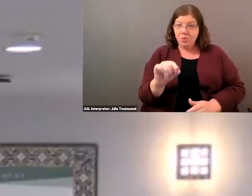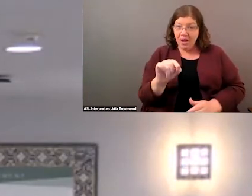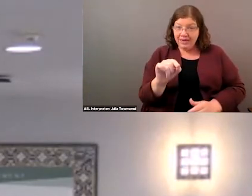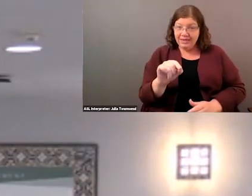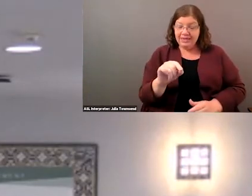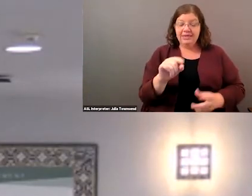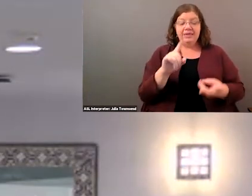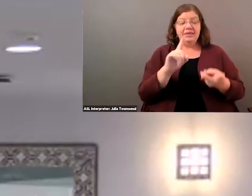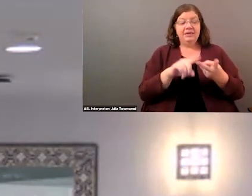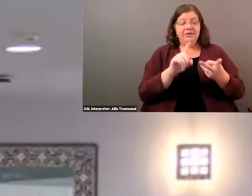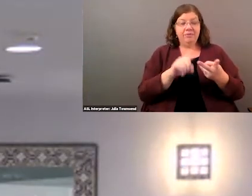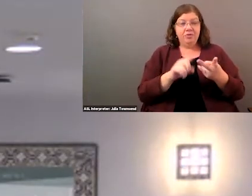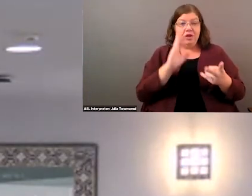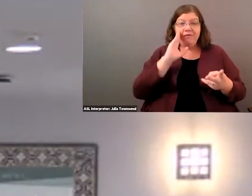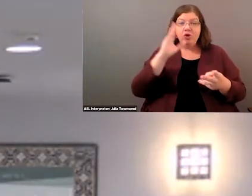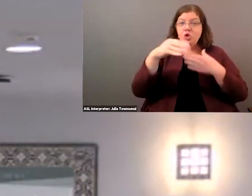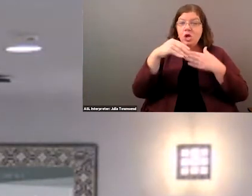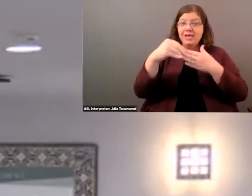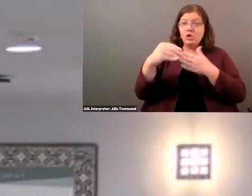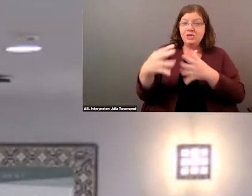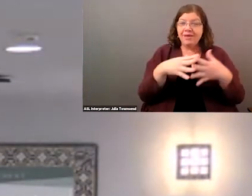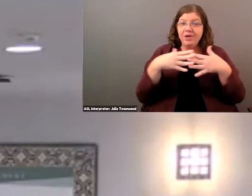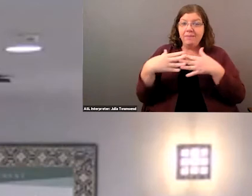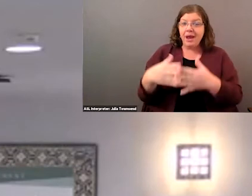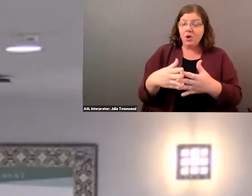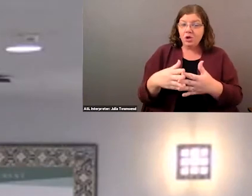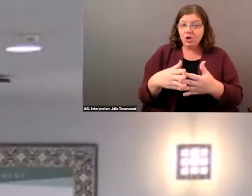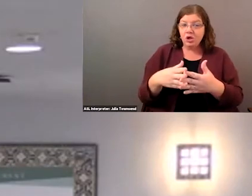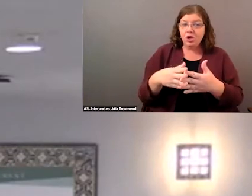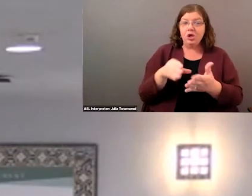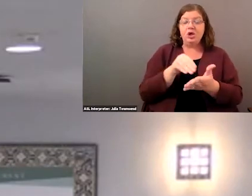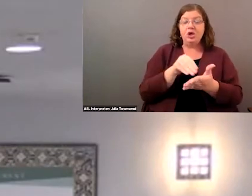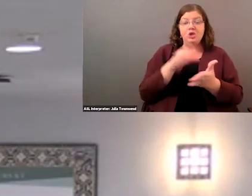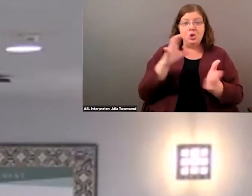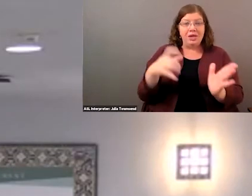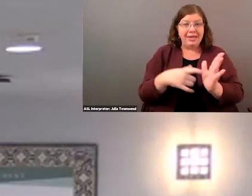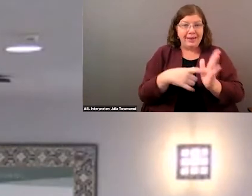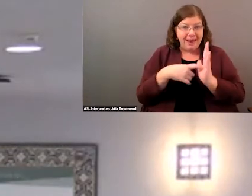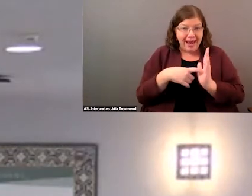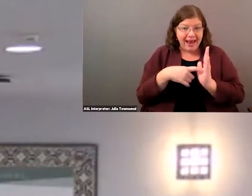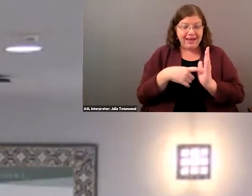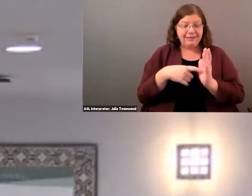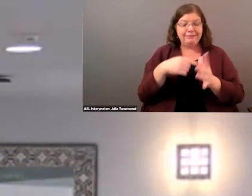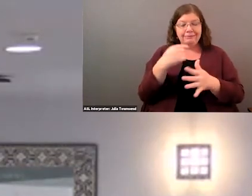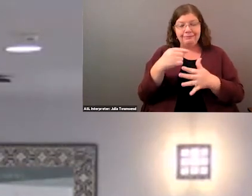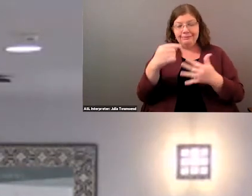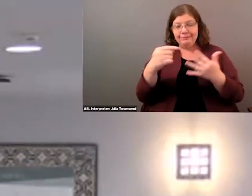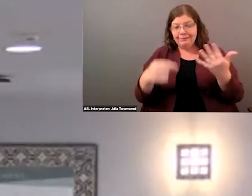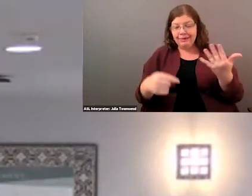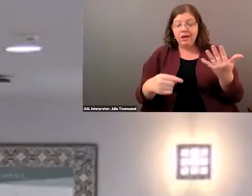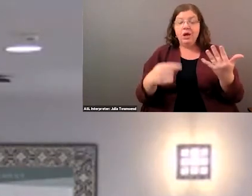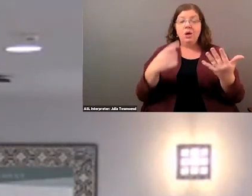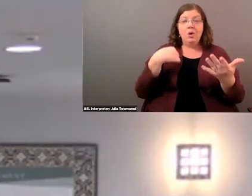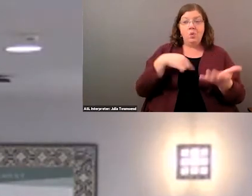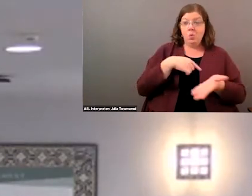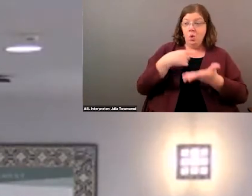demands and such, and what we've talked about is equity and diversity. Is that I'd certainly like